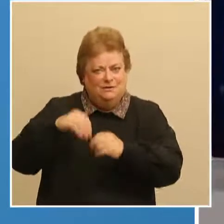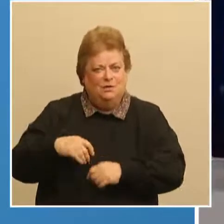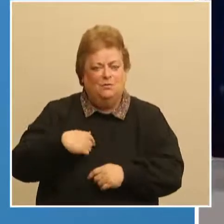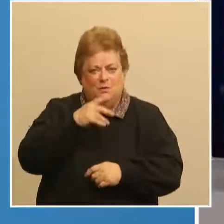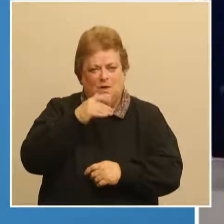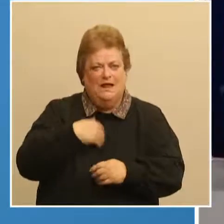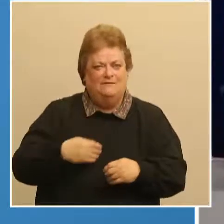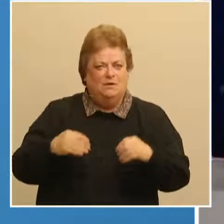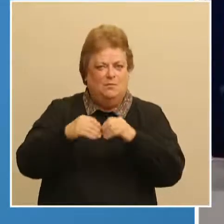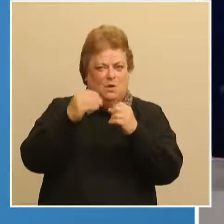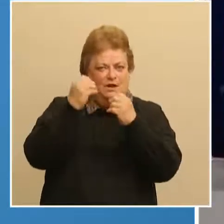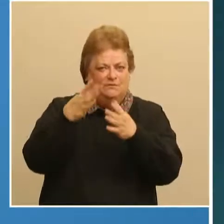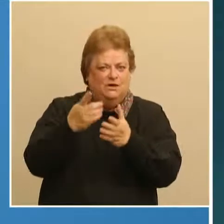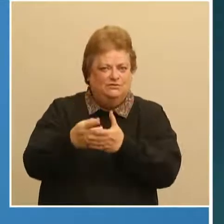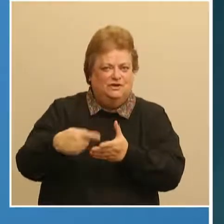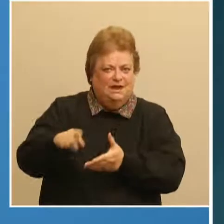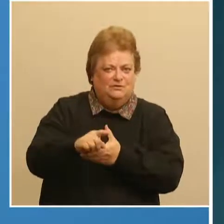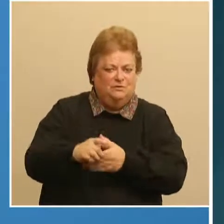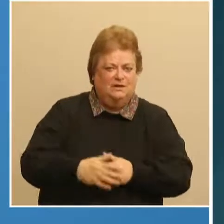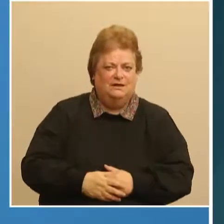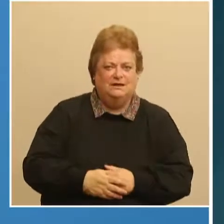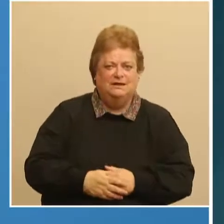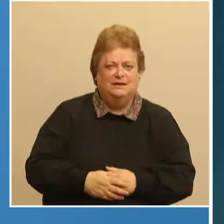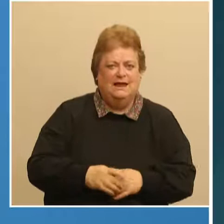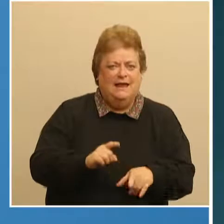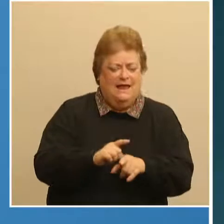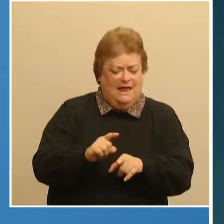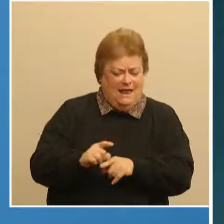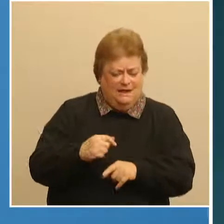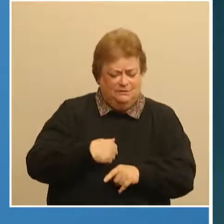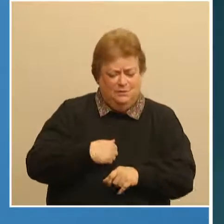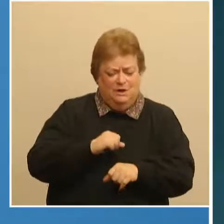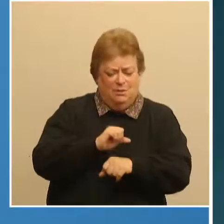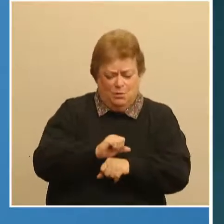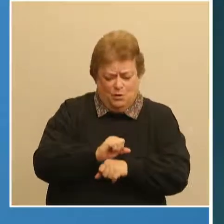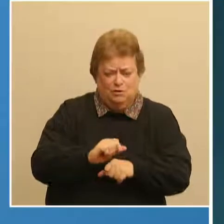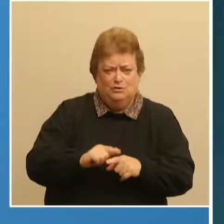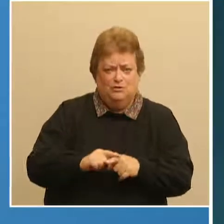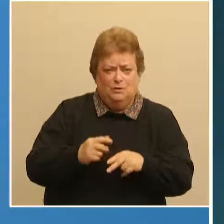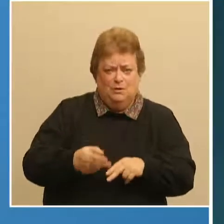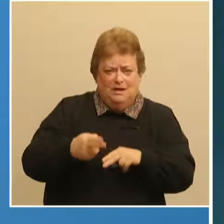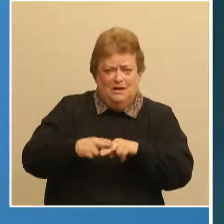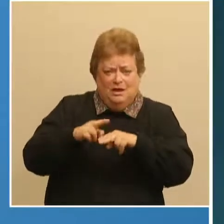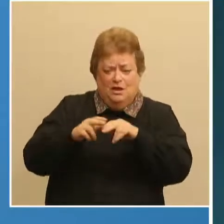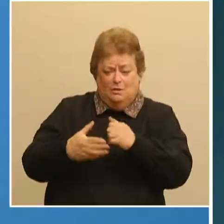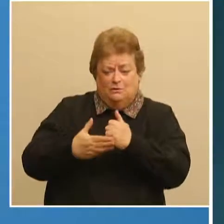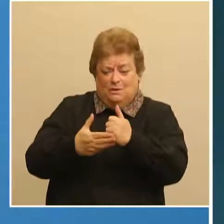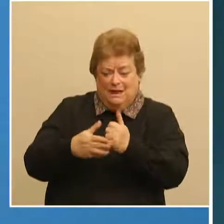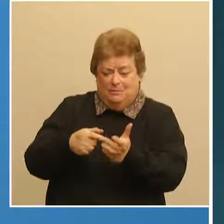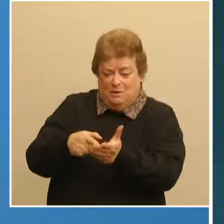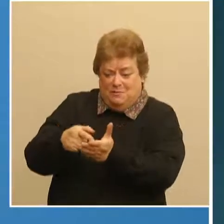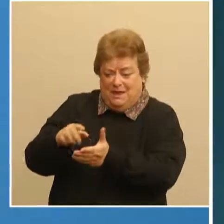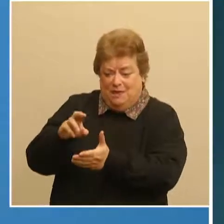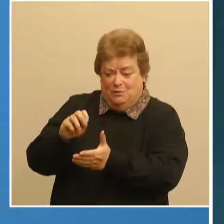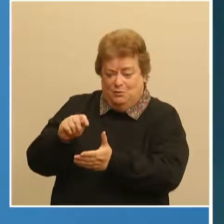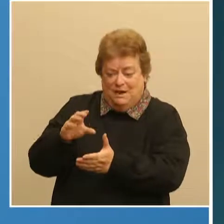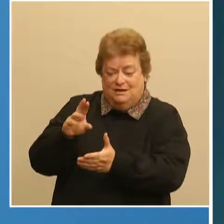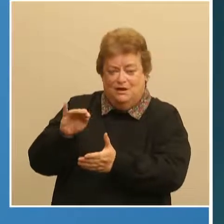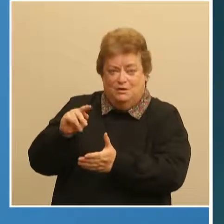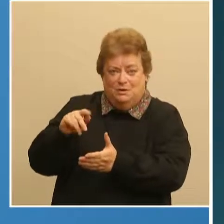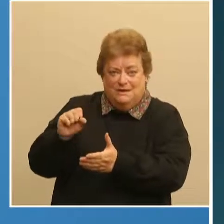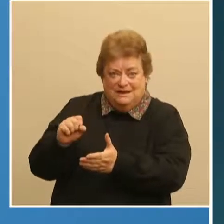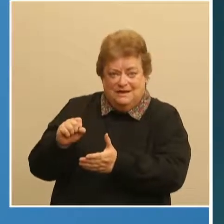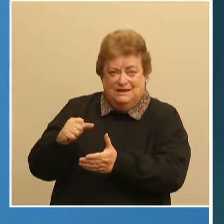week. It's important to note that even as we work to scale up the Rent and Utilities Assistance Program to administer this latest round of federal